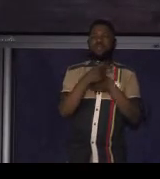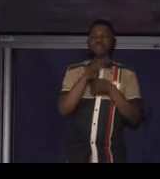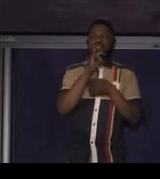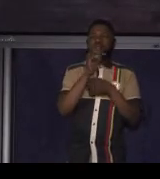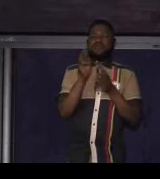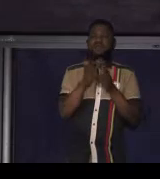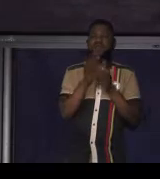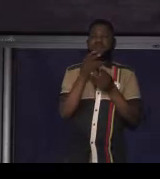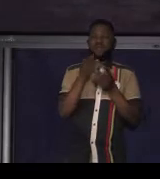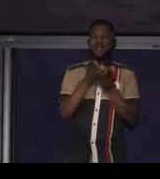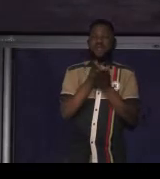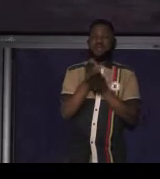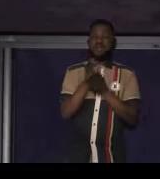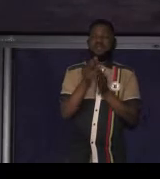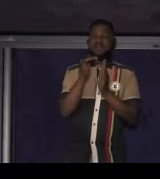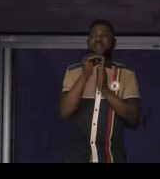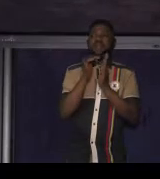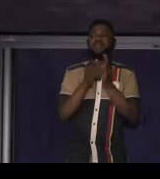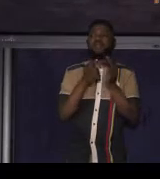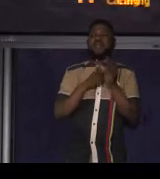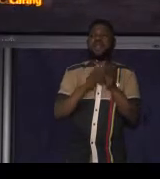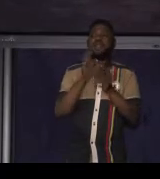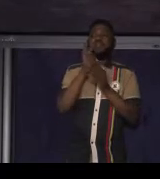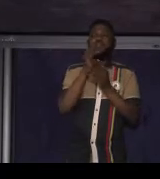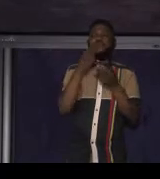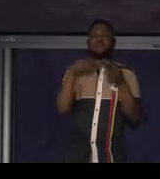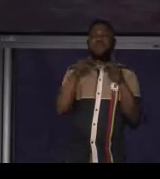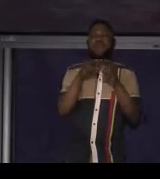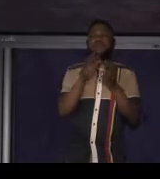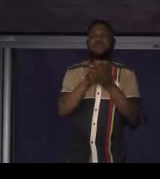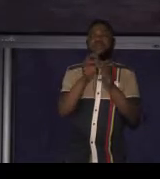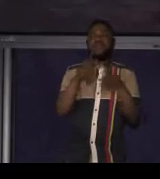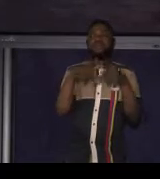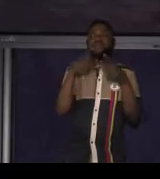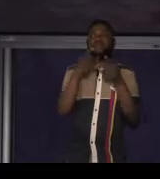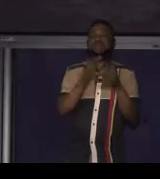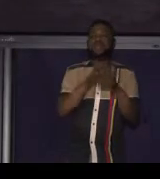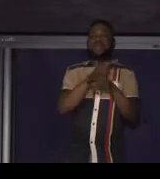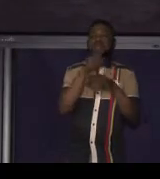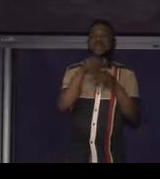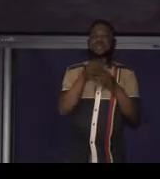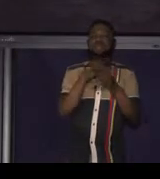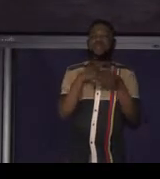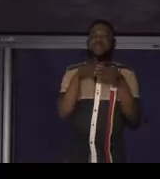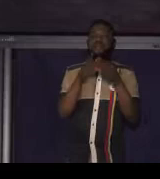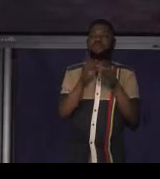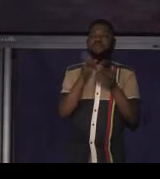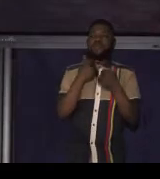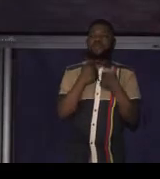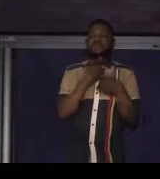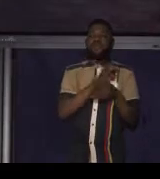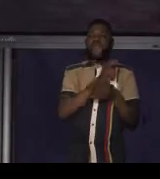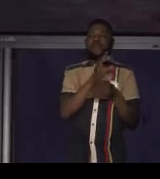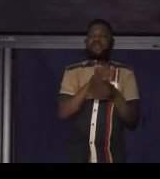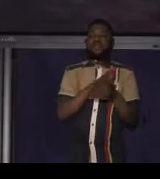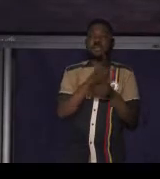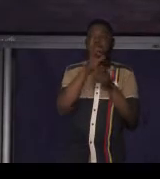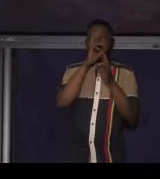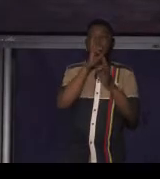are very correct. List any 3 values that promote nationalism and patriotism. You have courage,